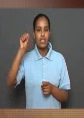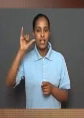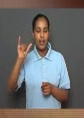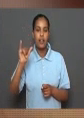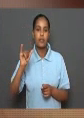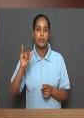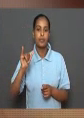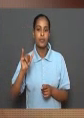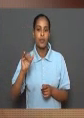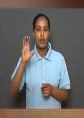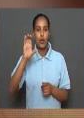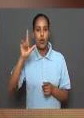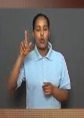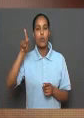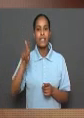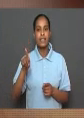fluorosilicone,